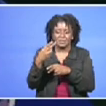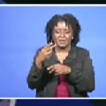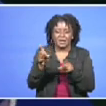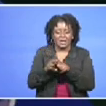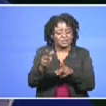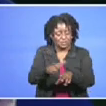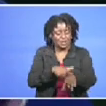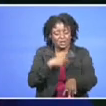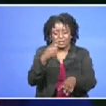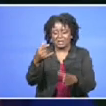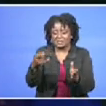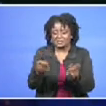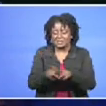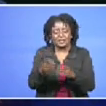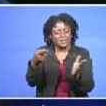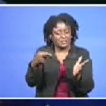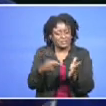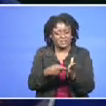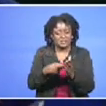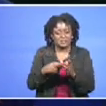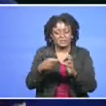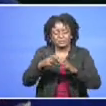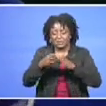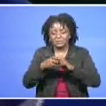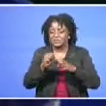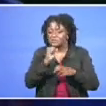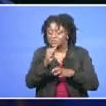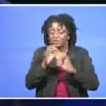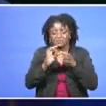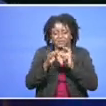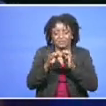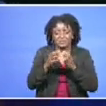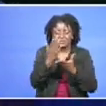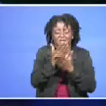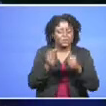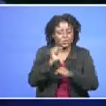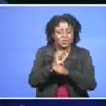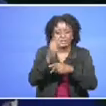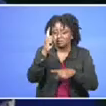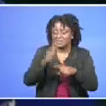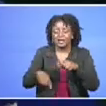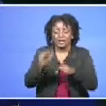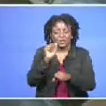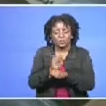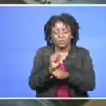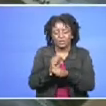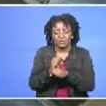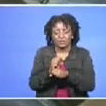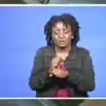matter of priority. The sub-offices cannot work because they're serviced through this office, and